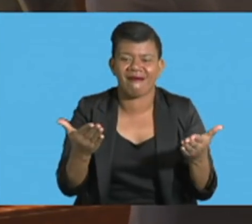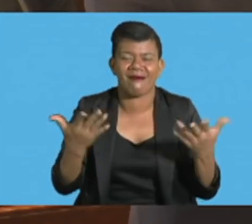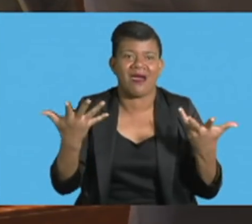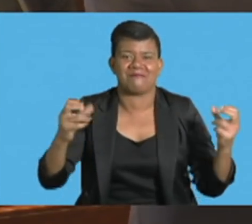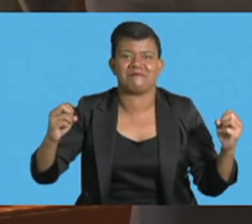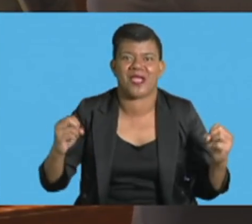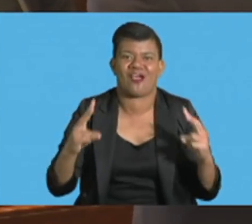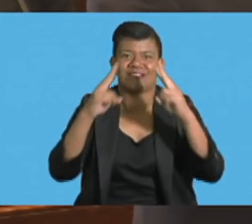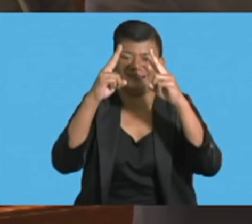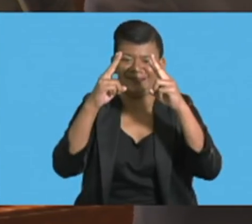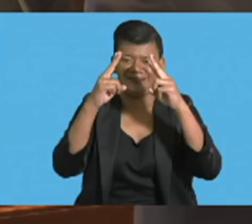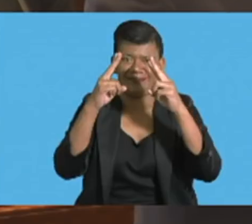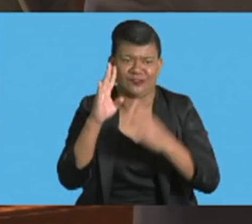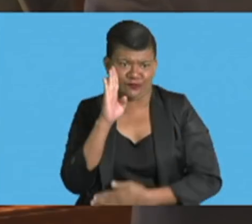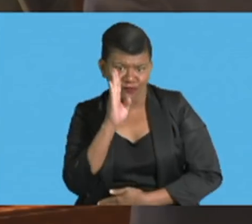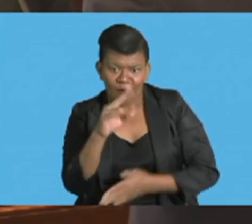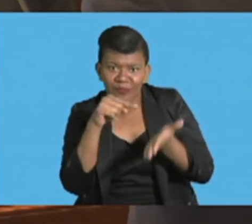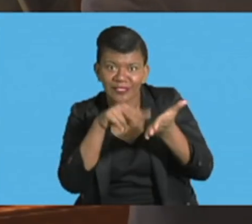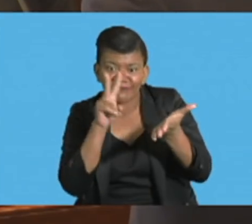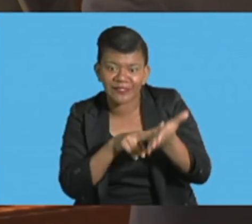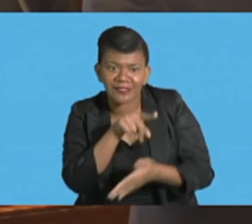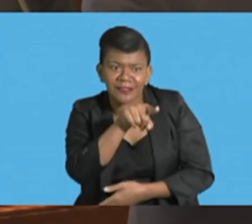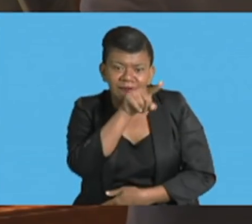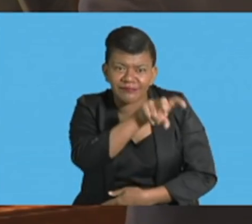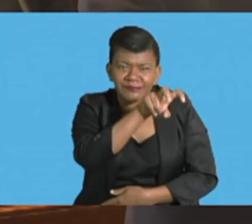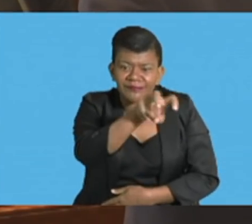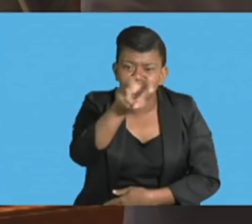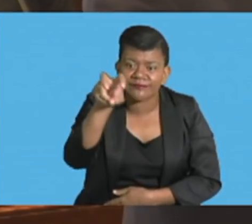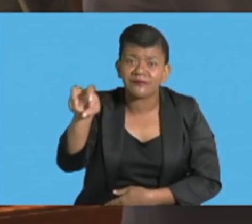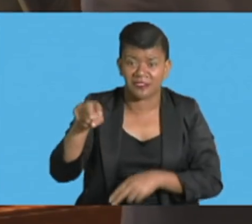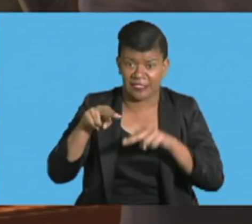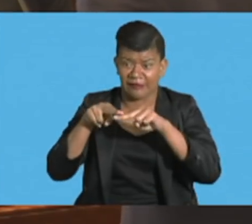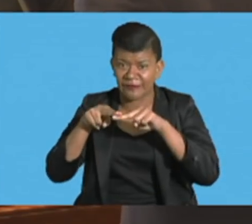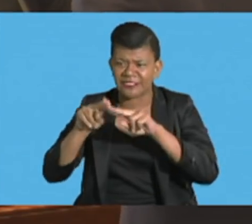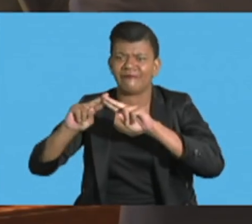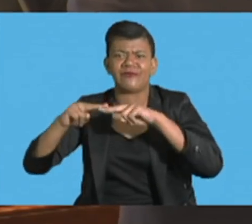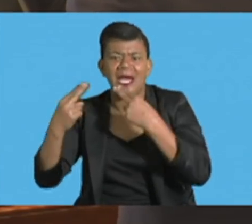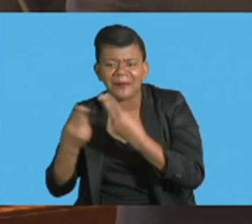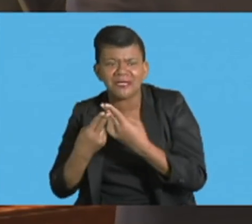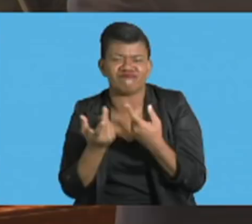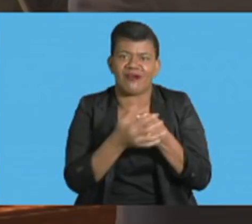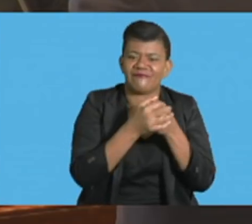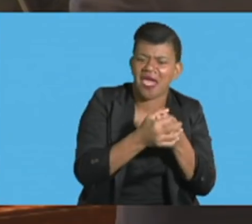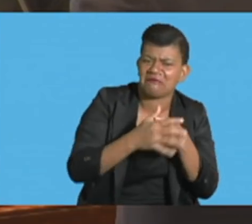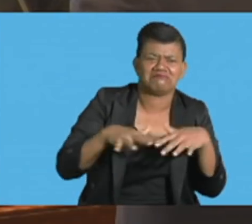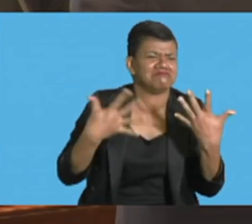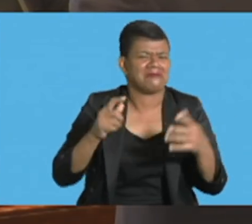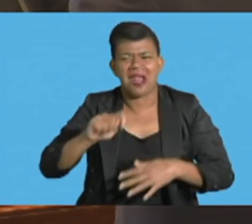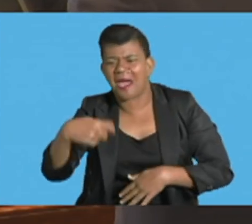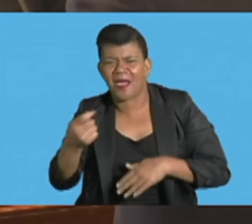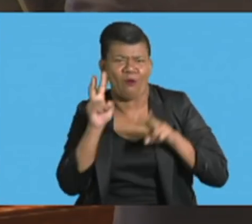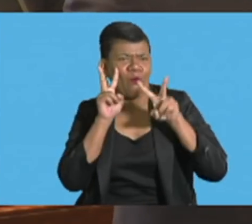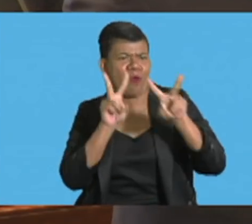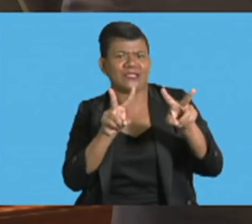sets throughout the nation, surrounded by family, by friends and neighbors, that sense of